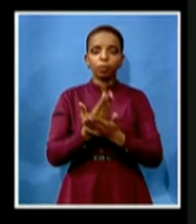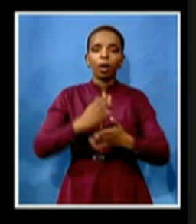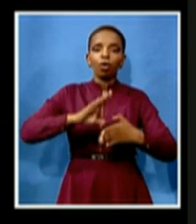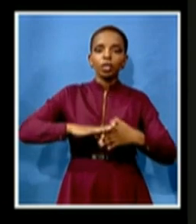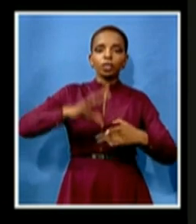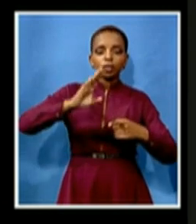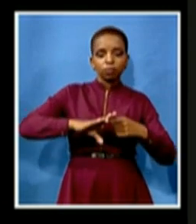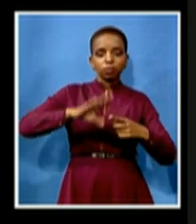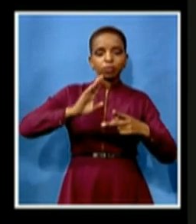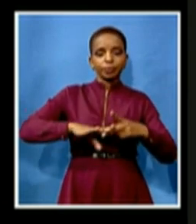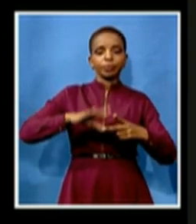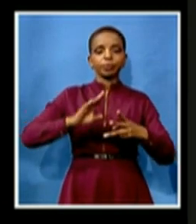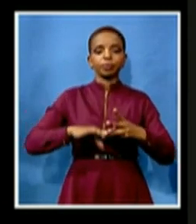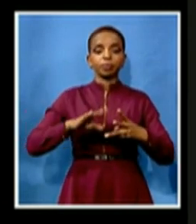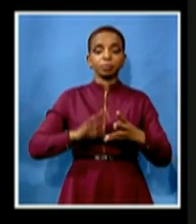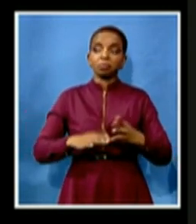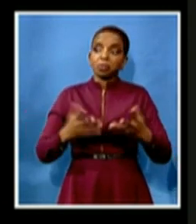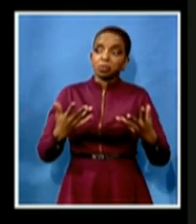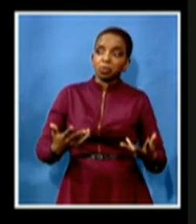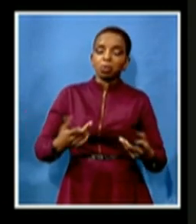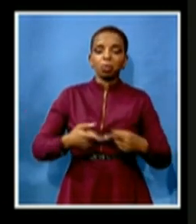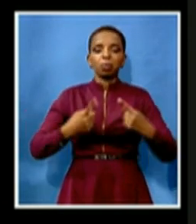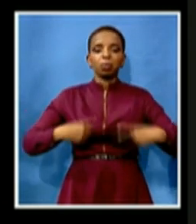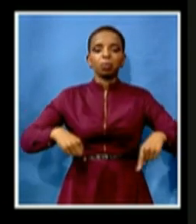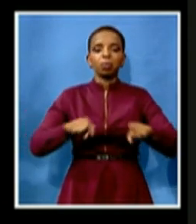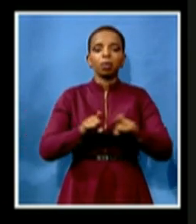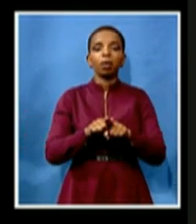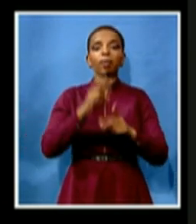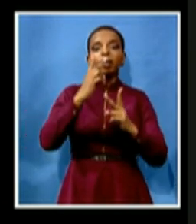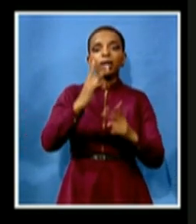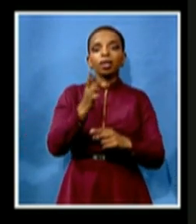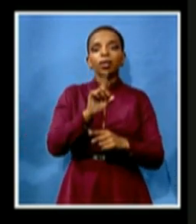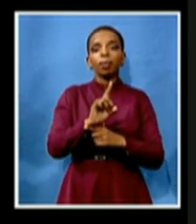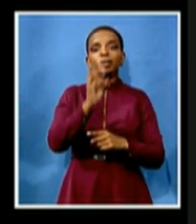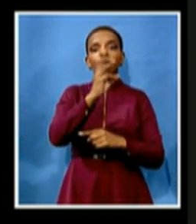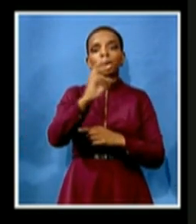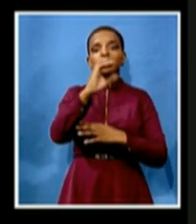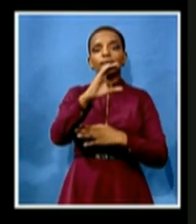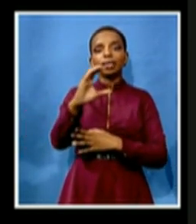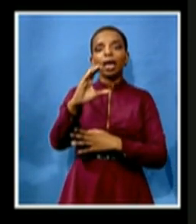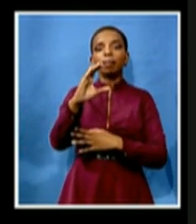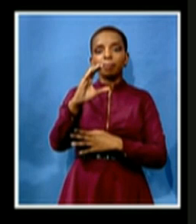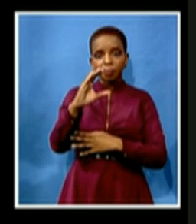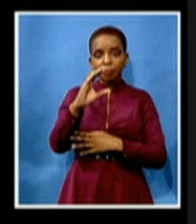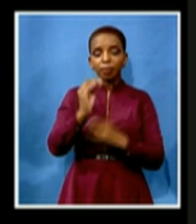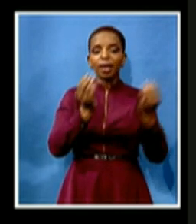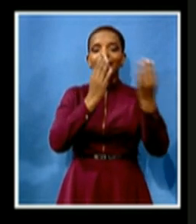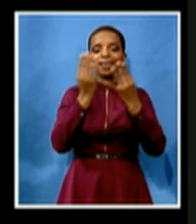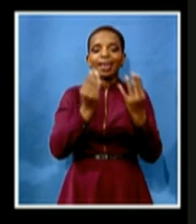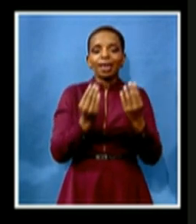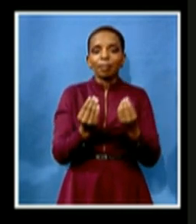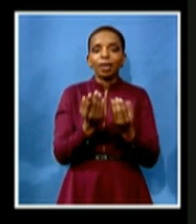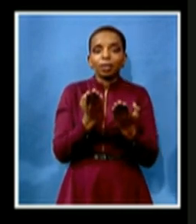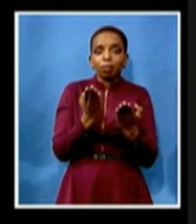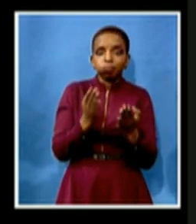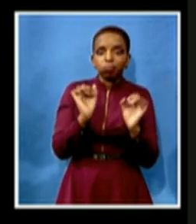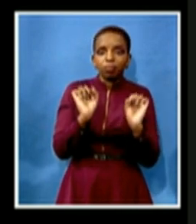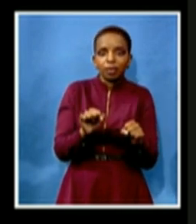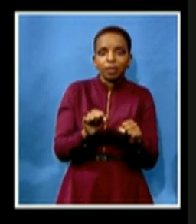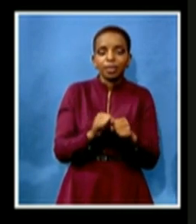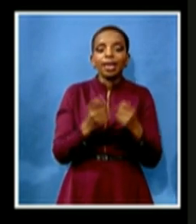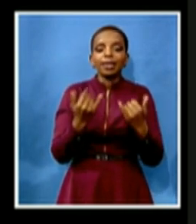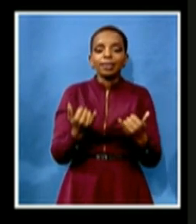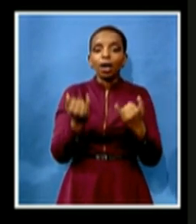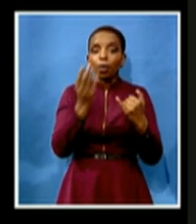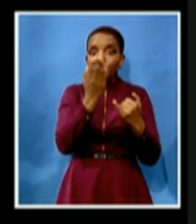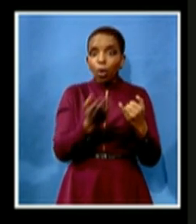the Western Cape is that as much as those numbers are getting completely out of the